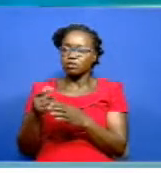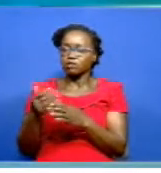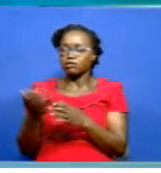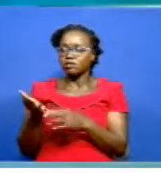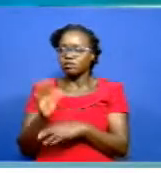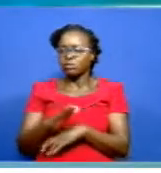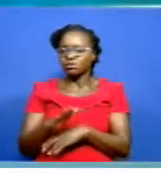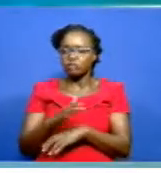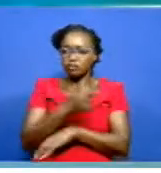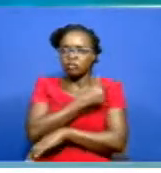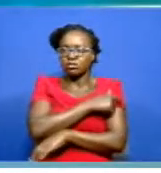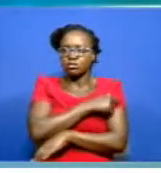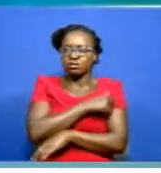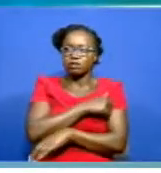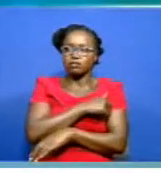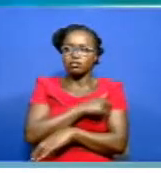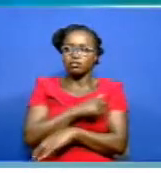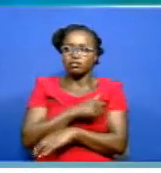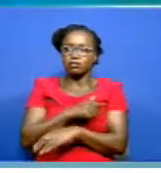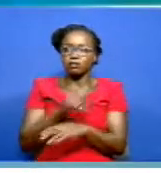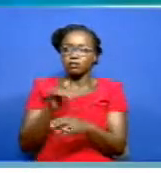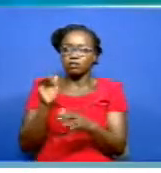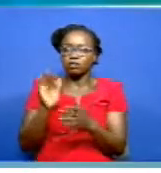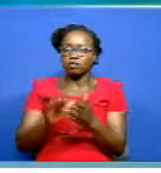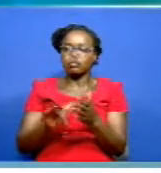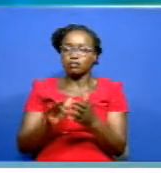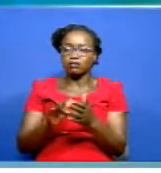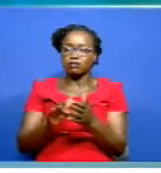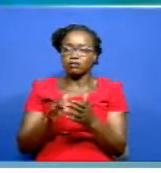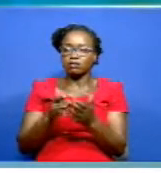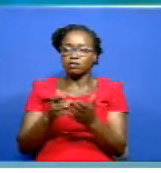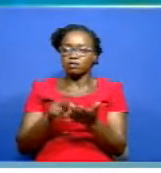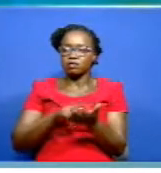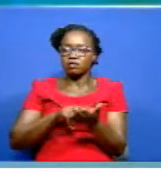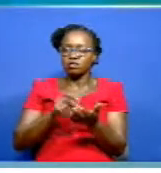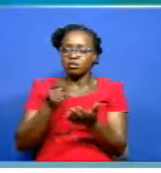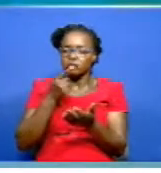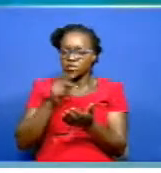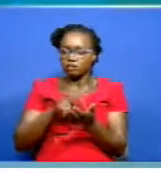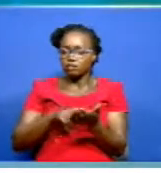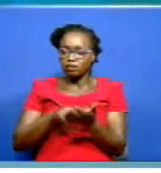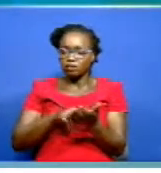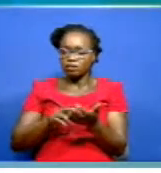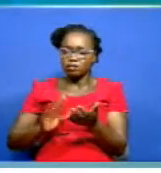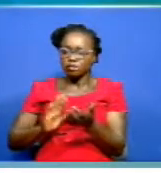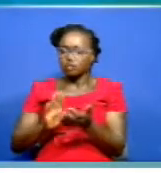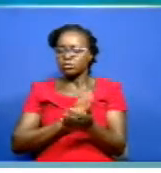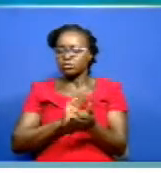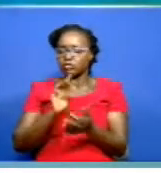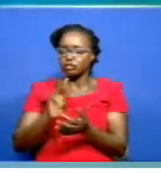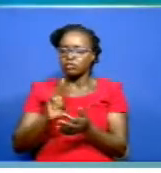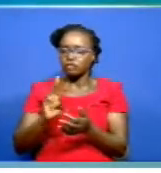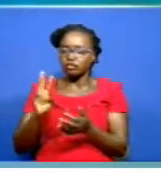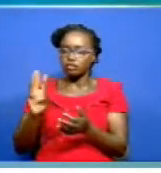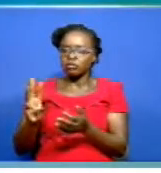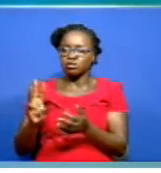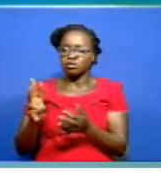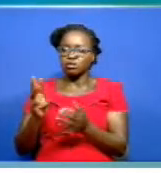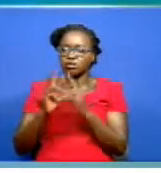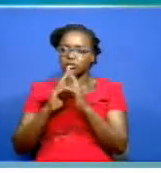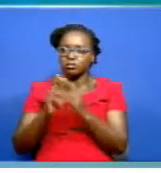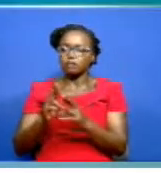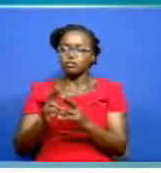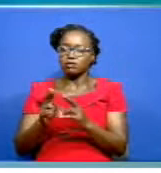facility, log into the Pharmacy and Poisons Board website, and be able to report the adverse event that you